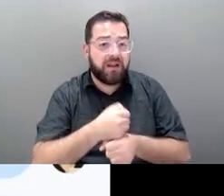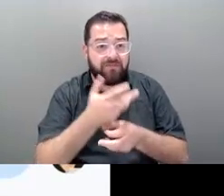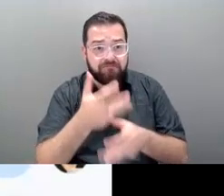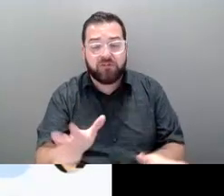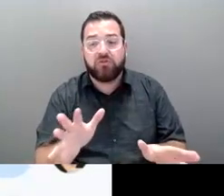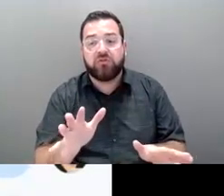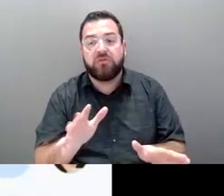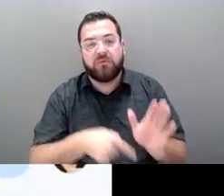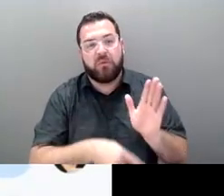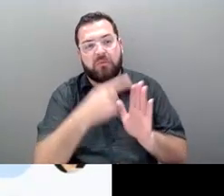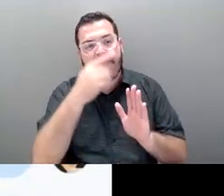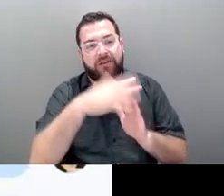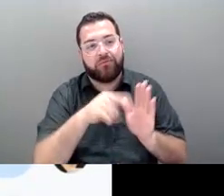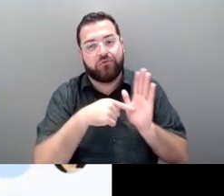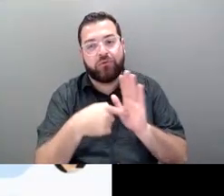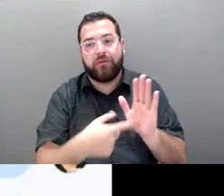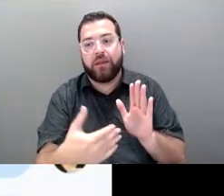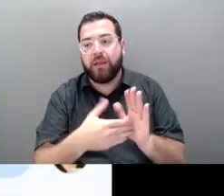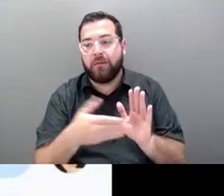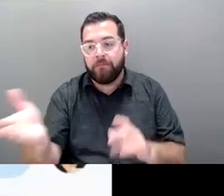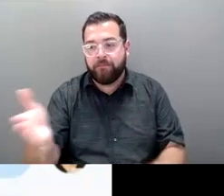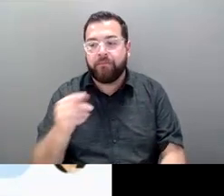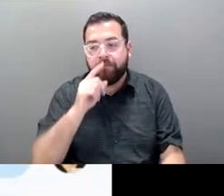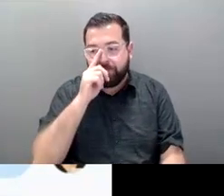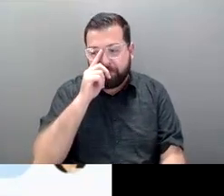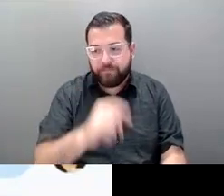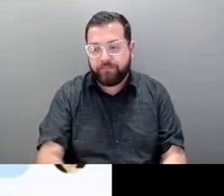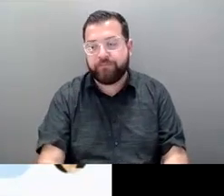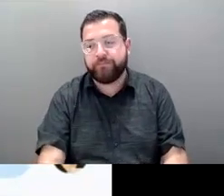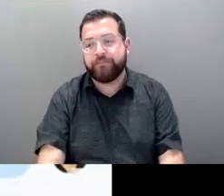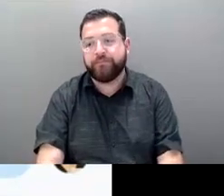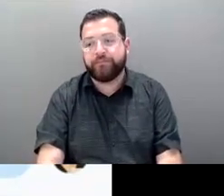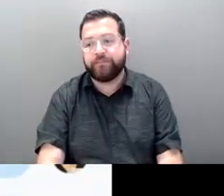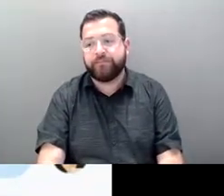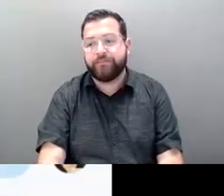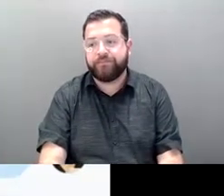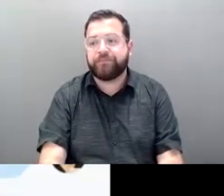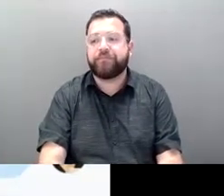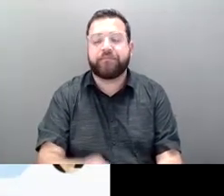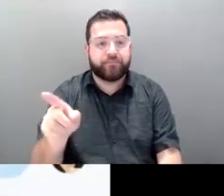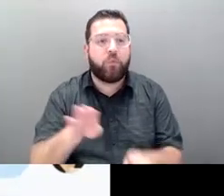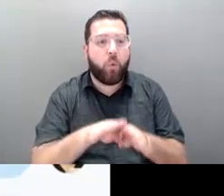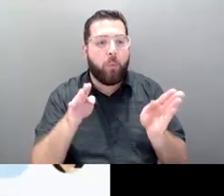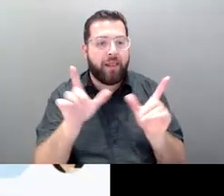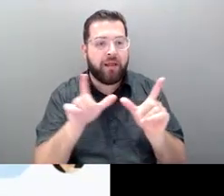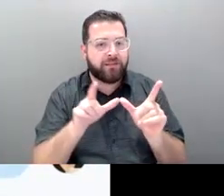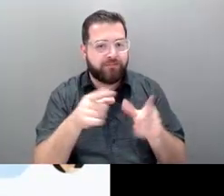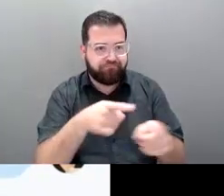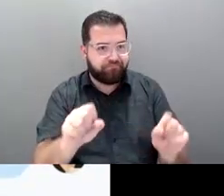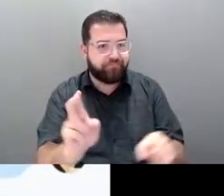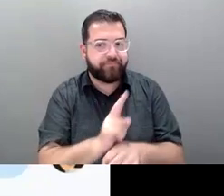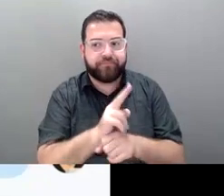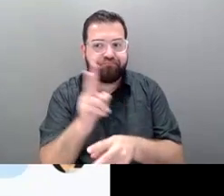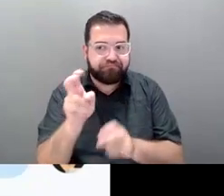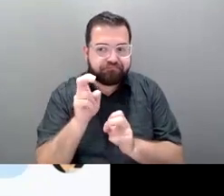up to the top just to show you that it is openly licensed. So this is a really great resource